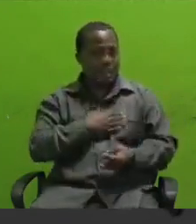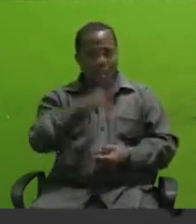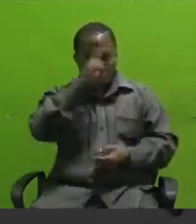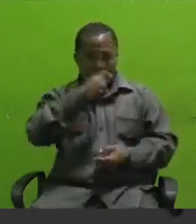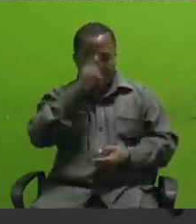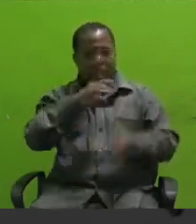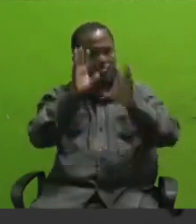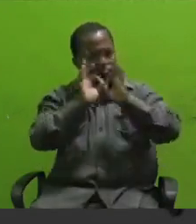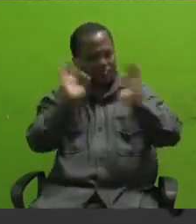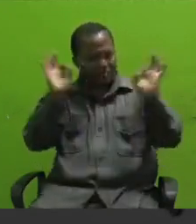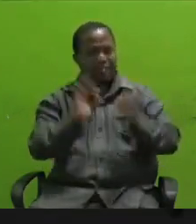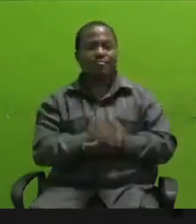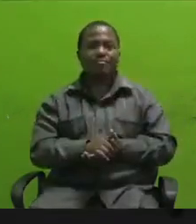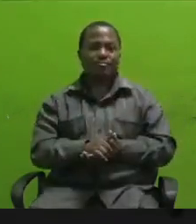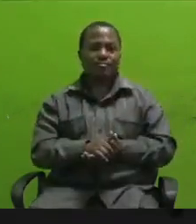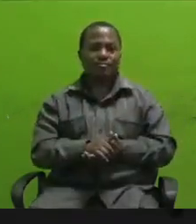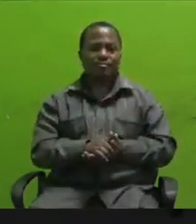again.